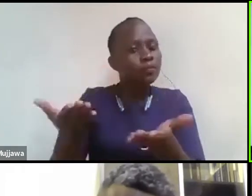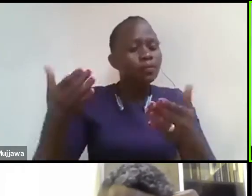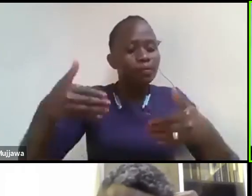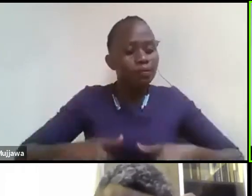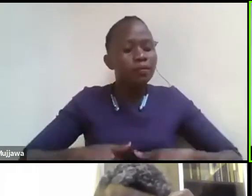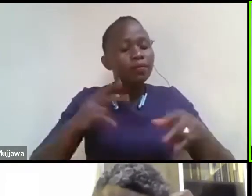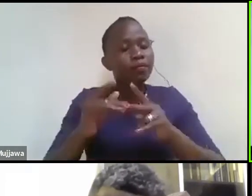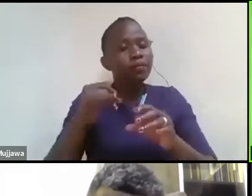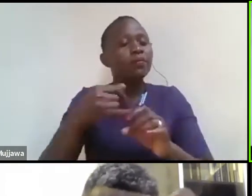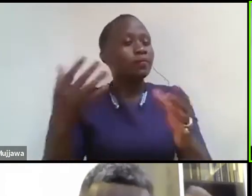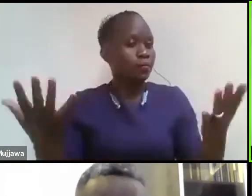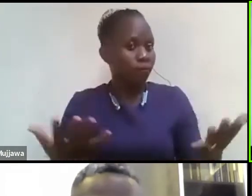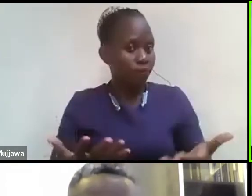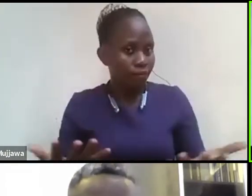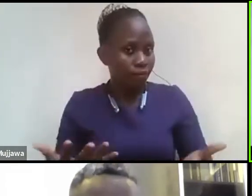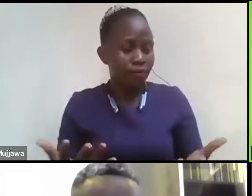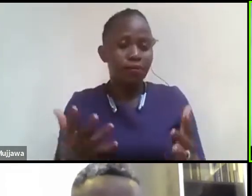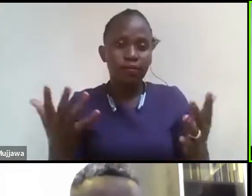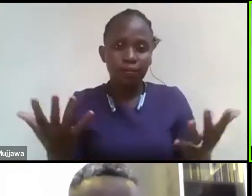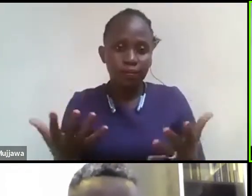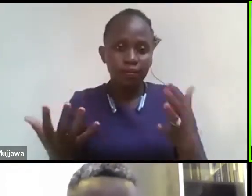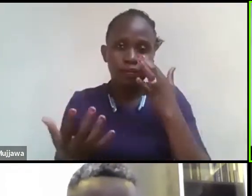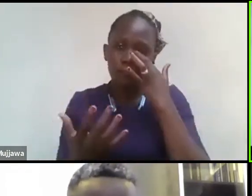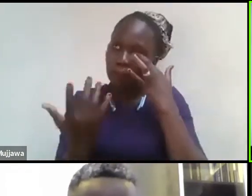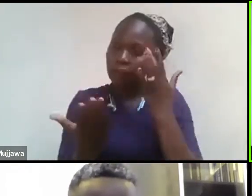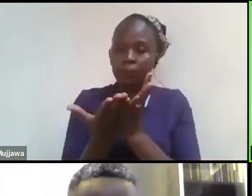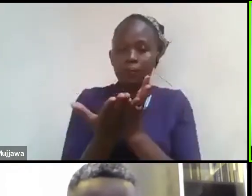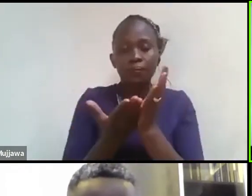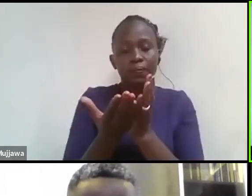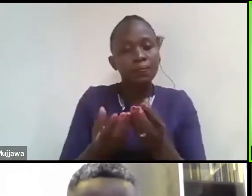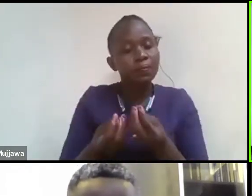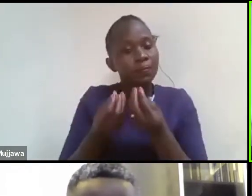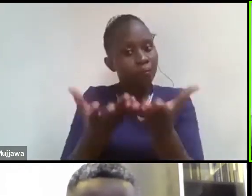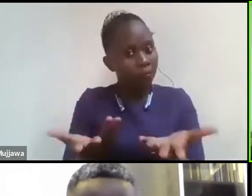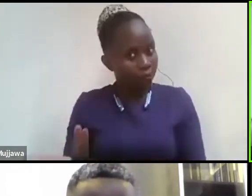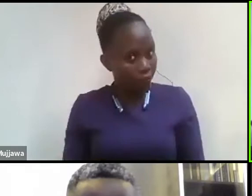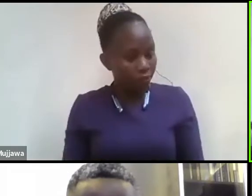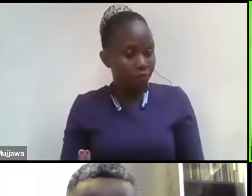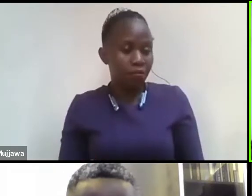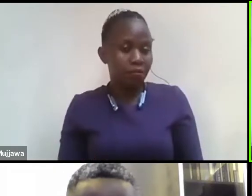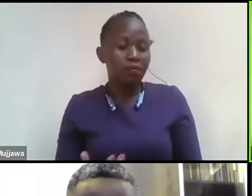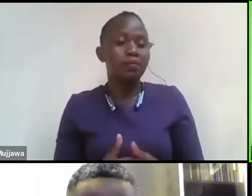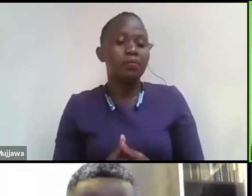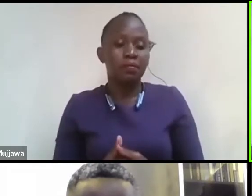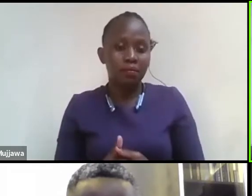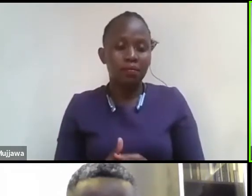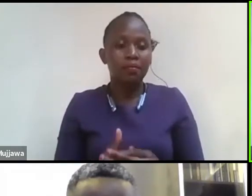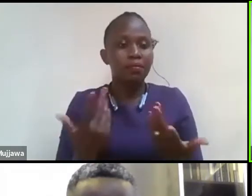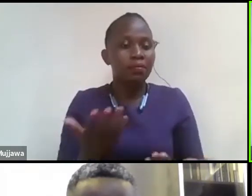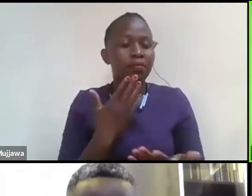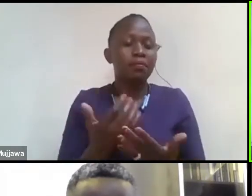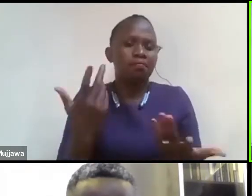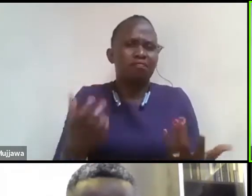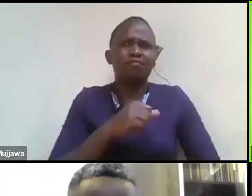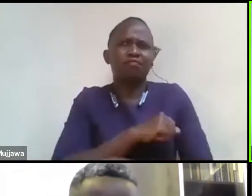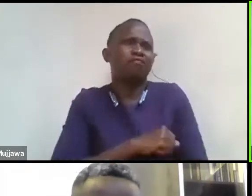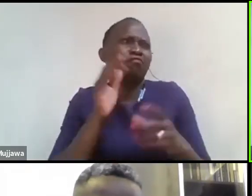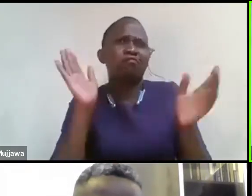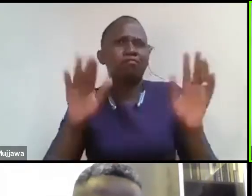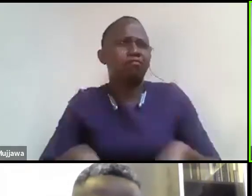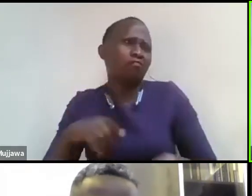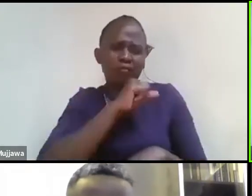For instance, you come in terms of service delivery. Not everyone must go in old school mining, for instance. You